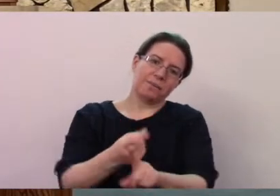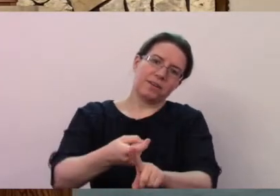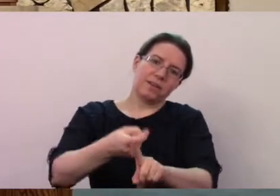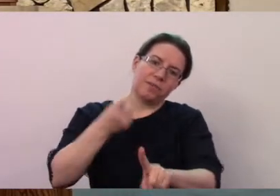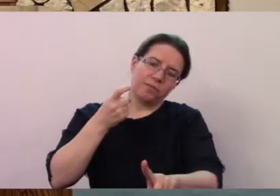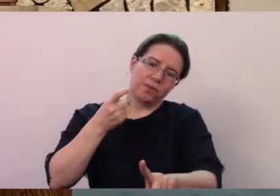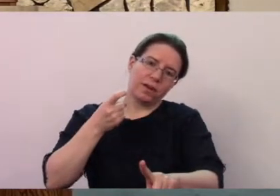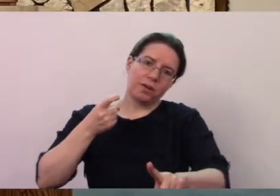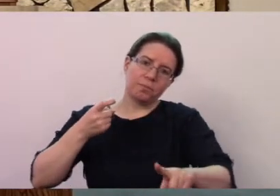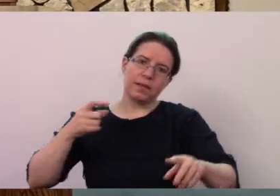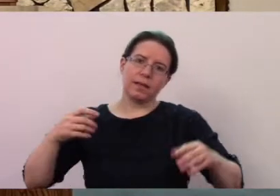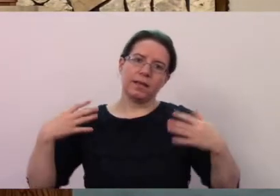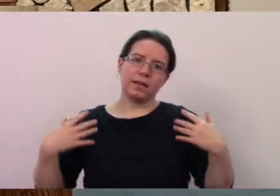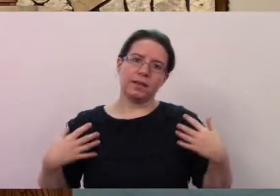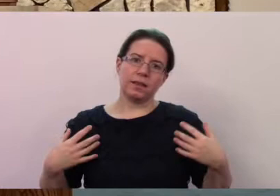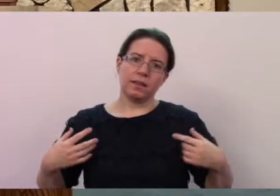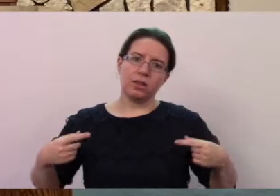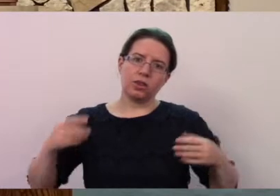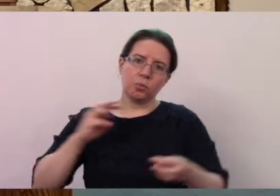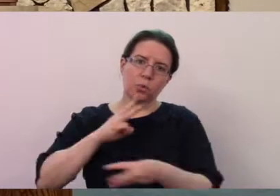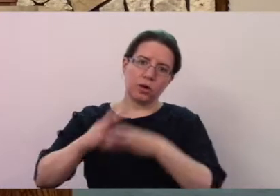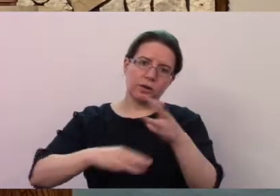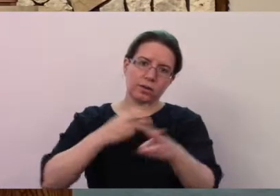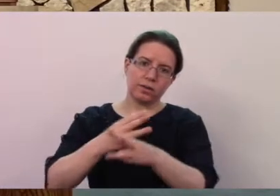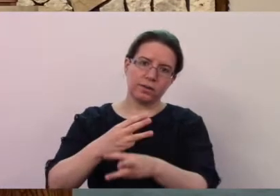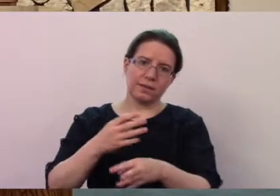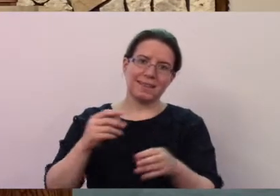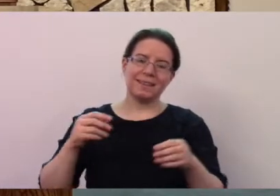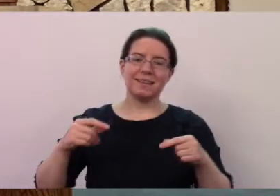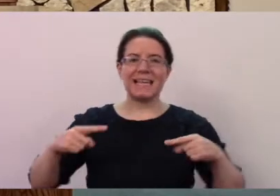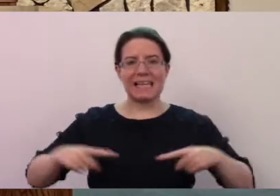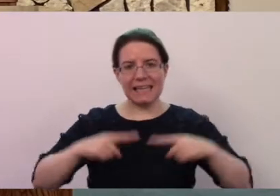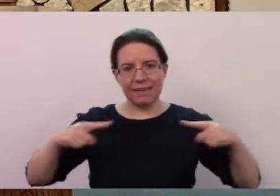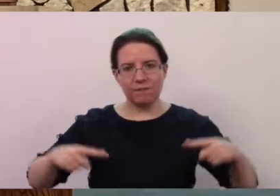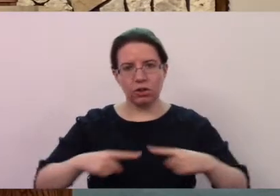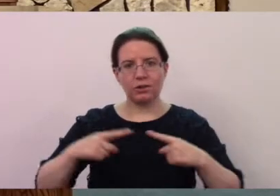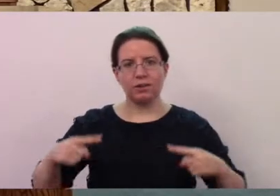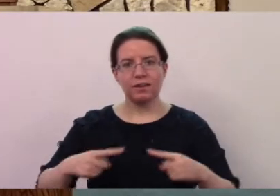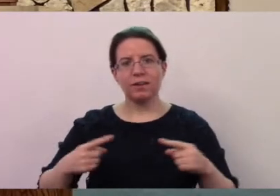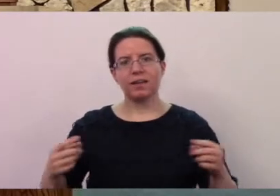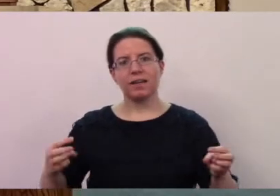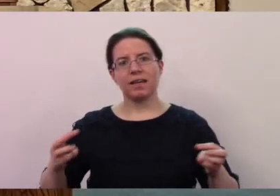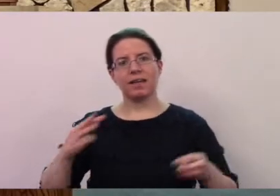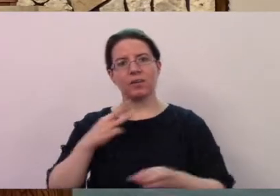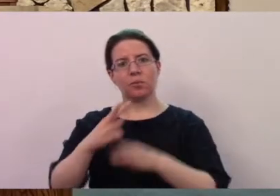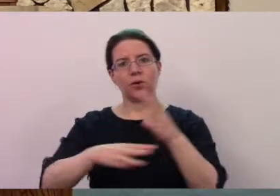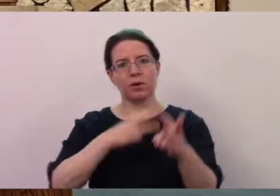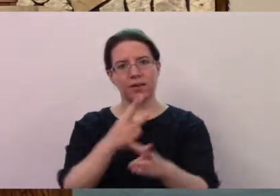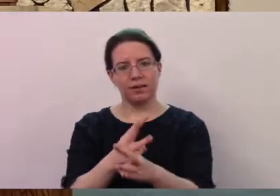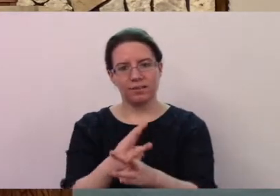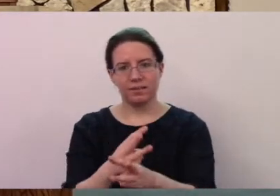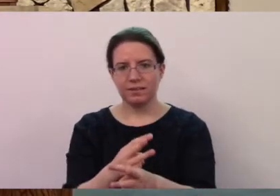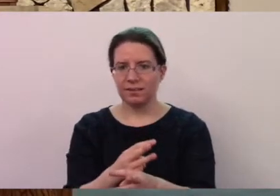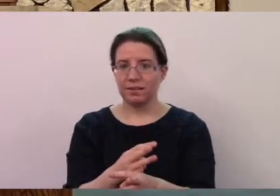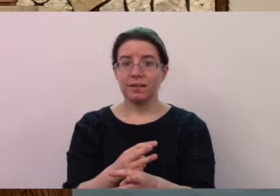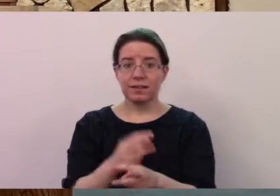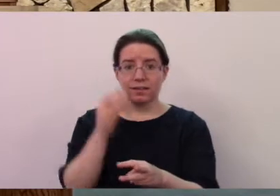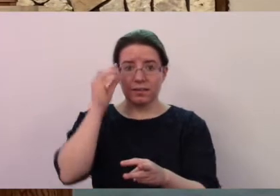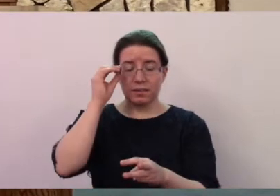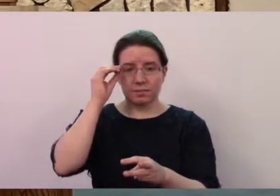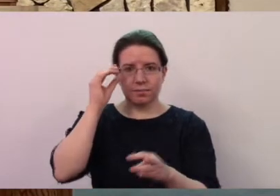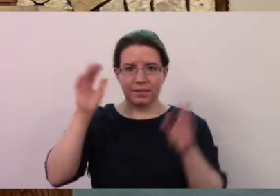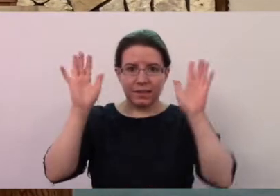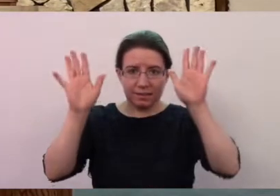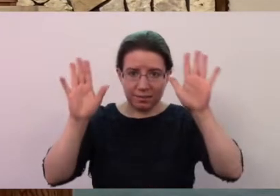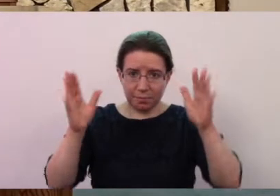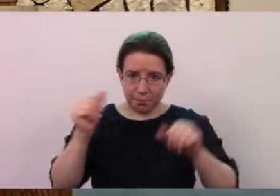the corrupting influence of the world. Yes. Oh, that is a miracle. Yes. to be kept from the power of this corrupt